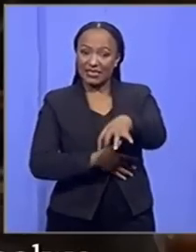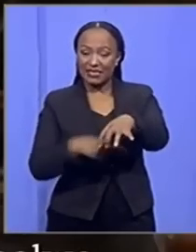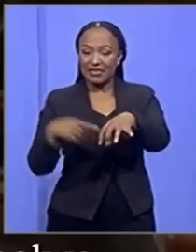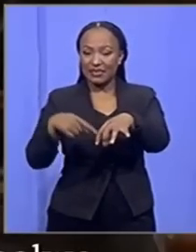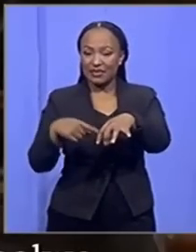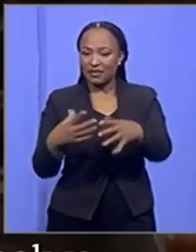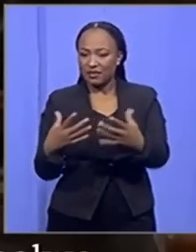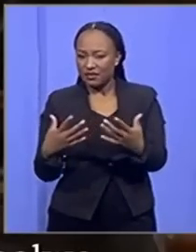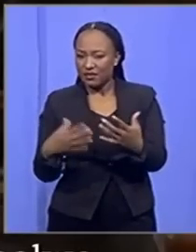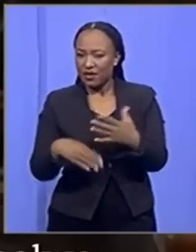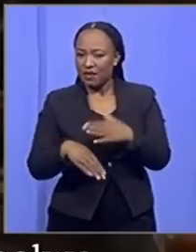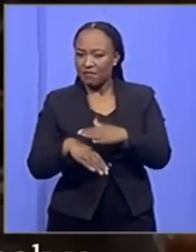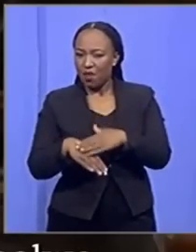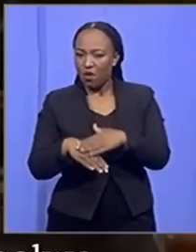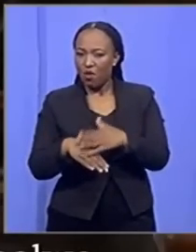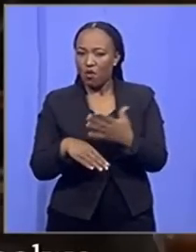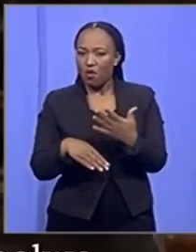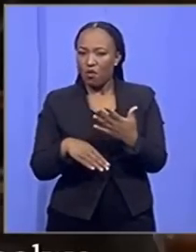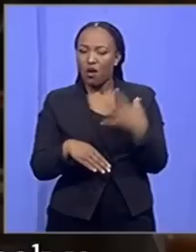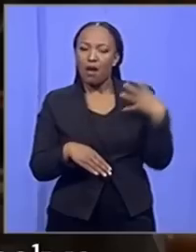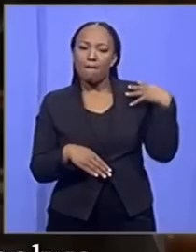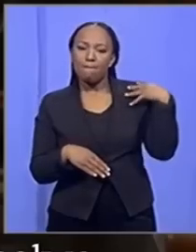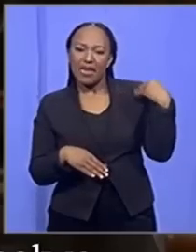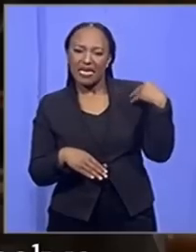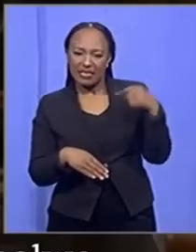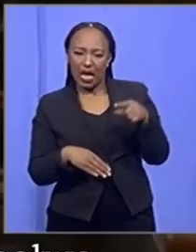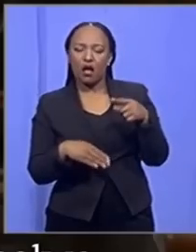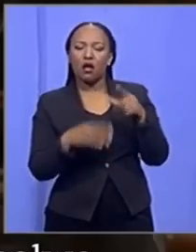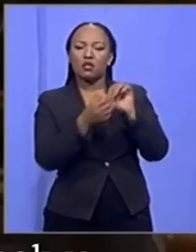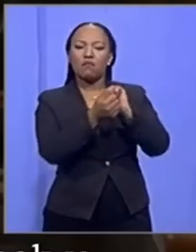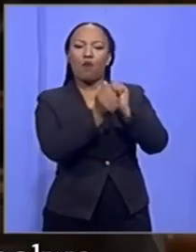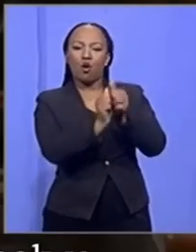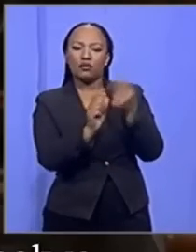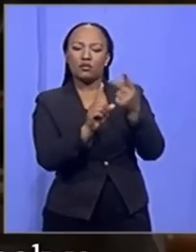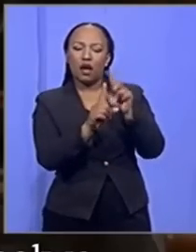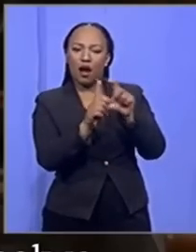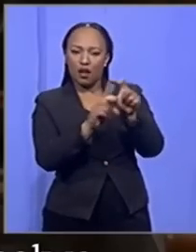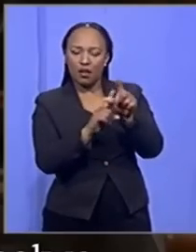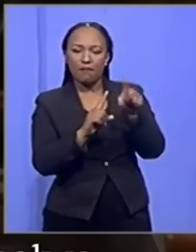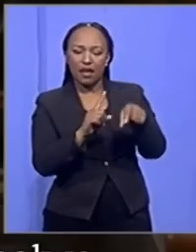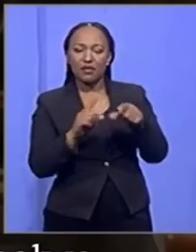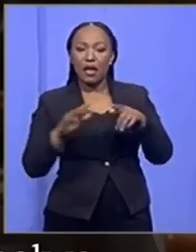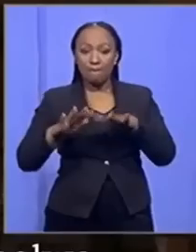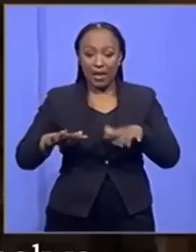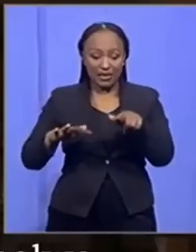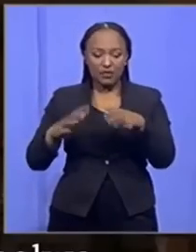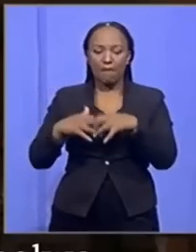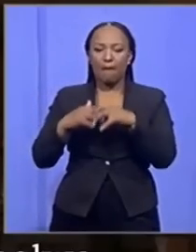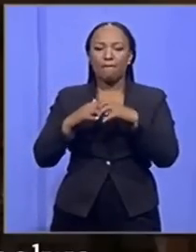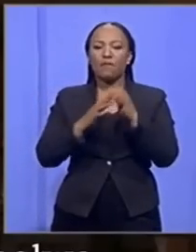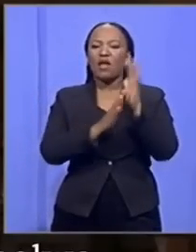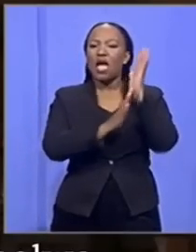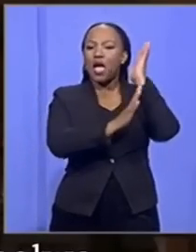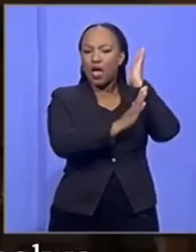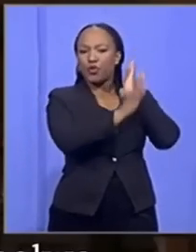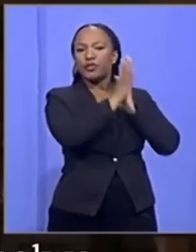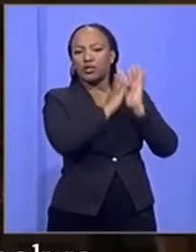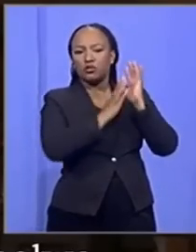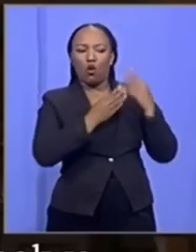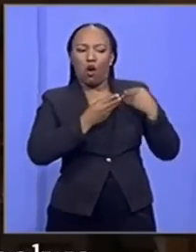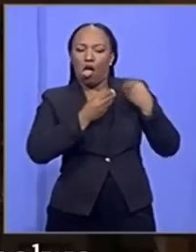talk with the Minister of Sports, Arts and Culture that can make a heritage place. Dikgotlatshekelo le tsone